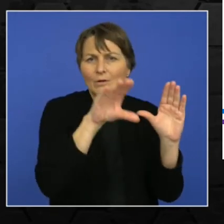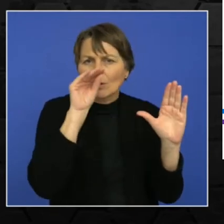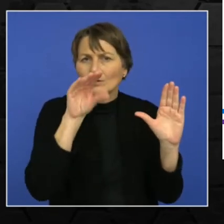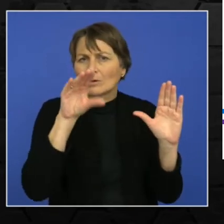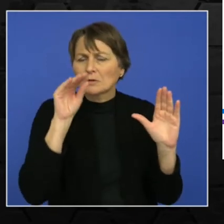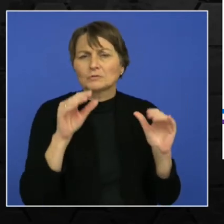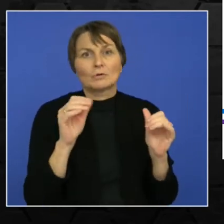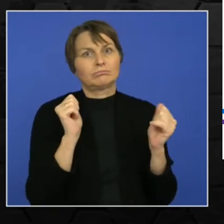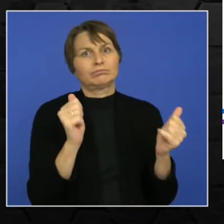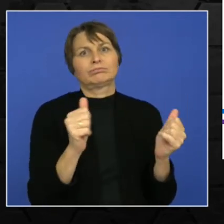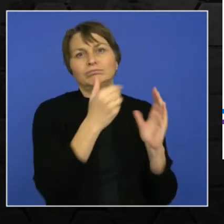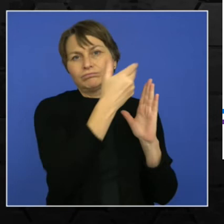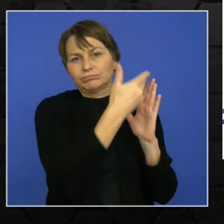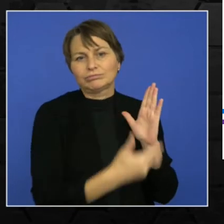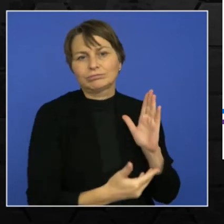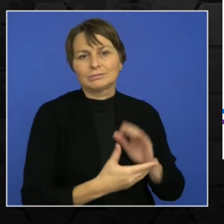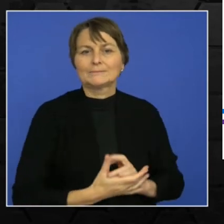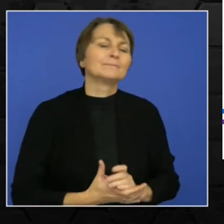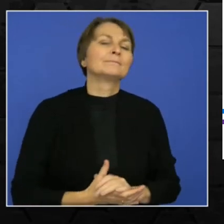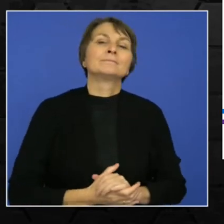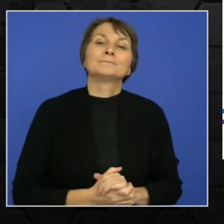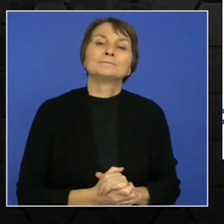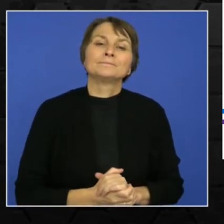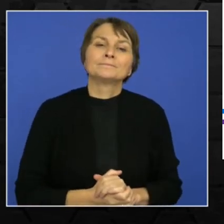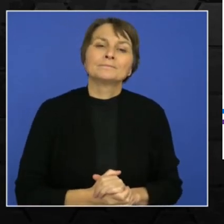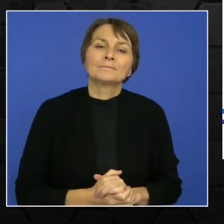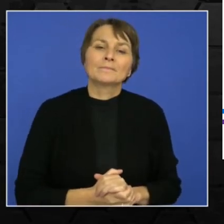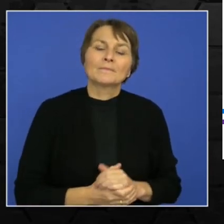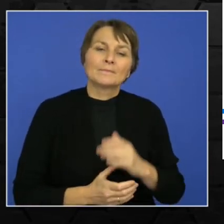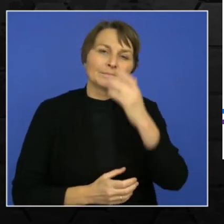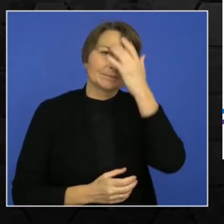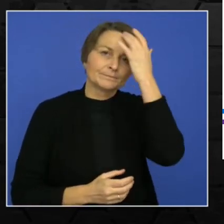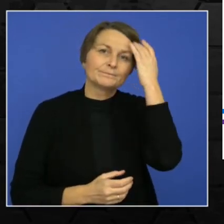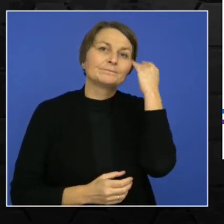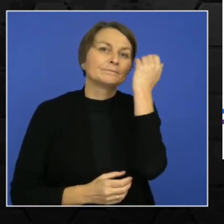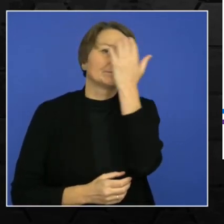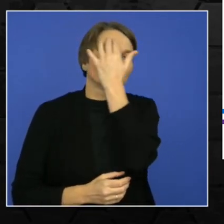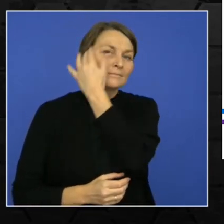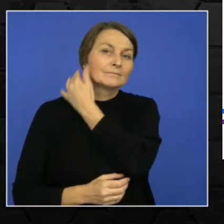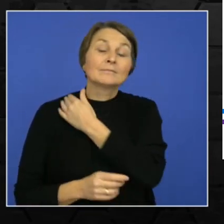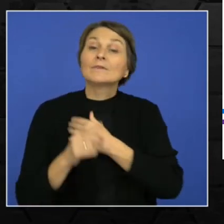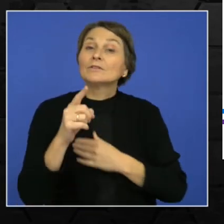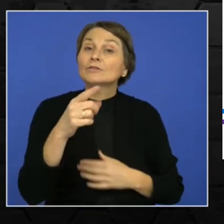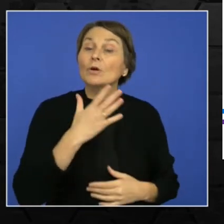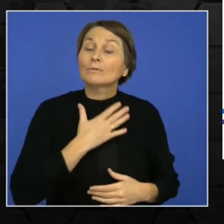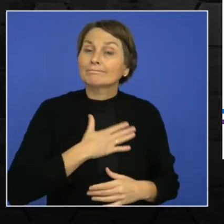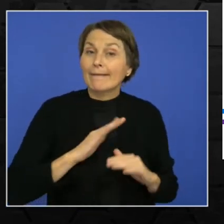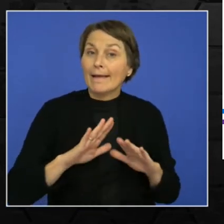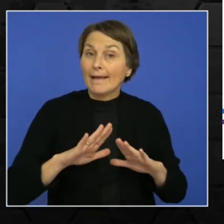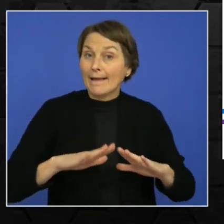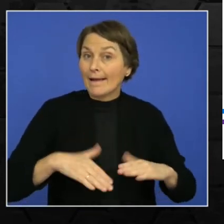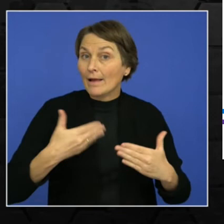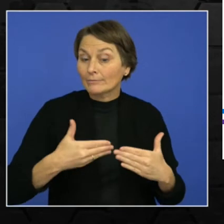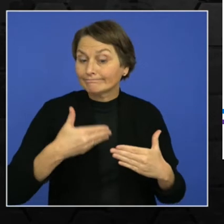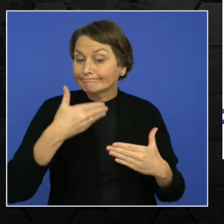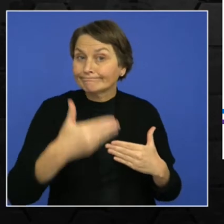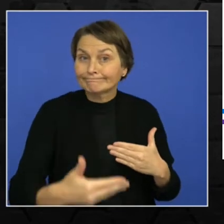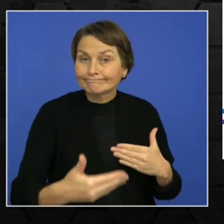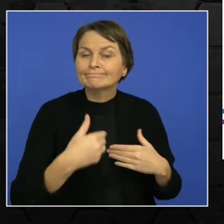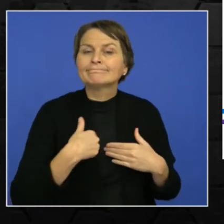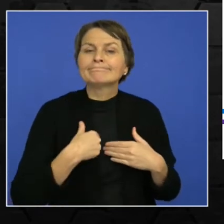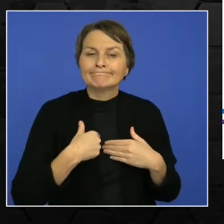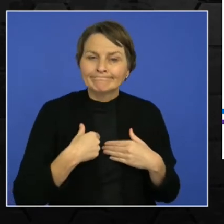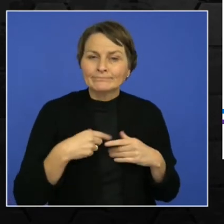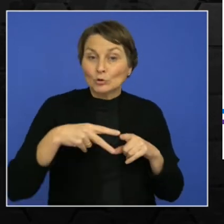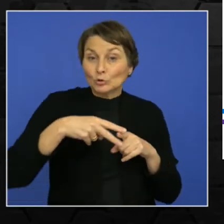it. And what do you need to get started in terms of tool? All you need to do is install Anaconda, and you